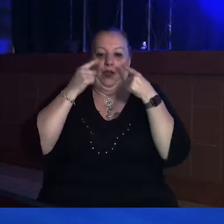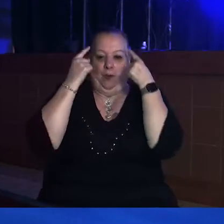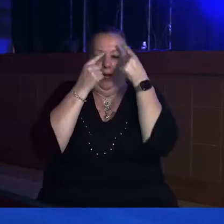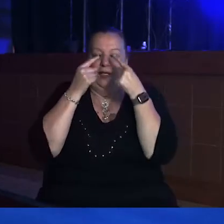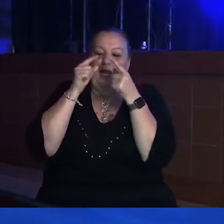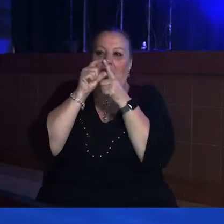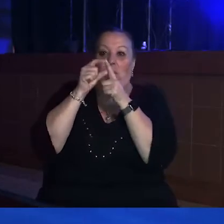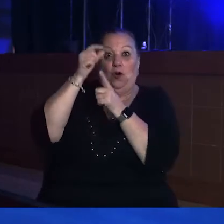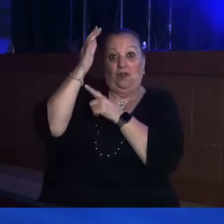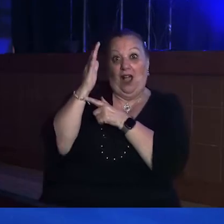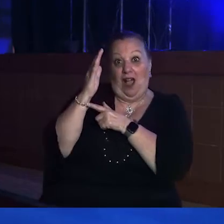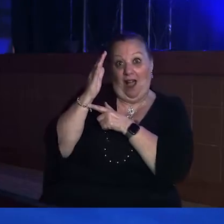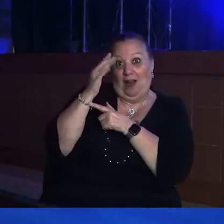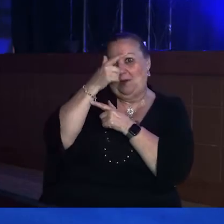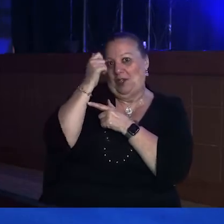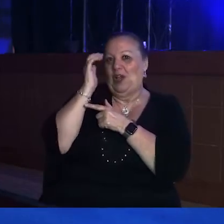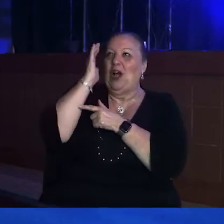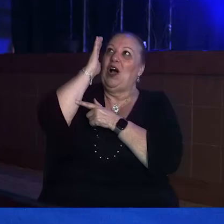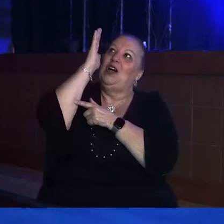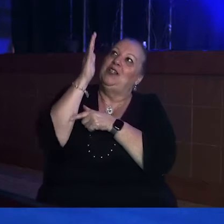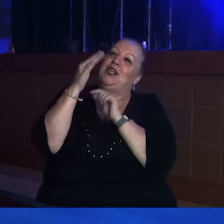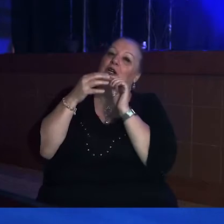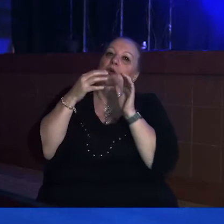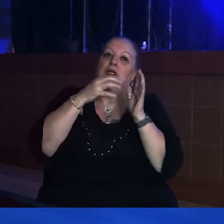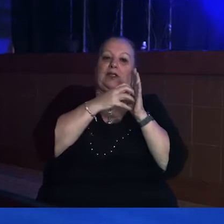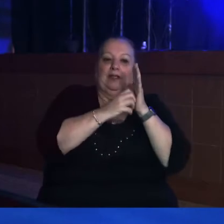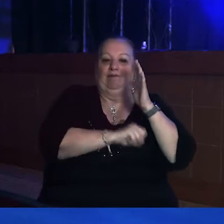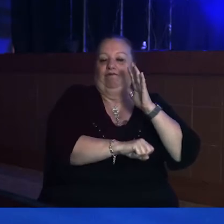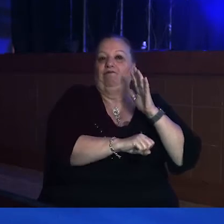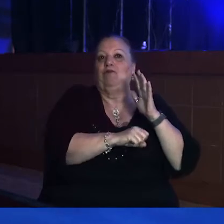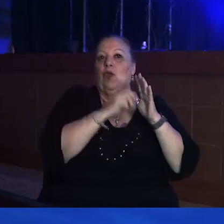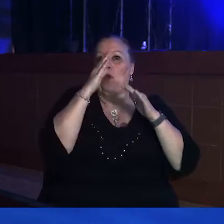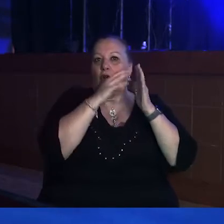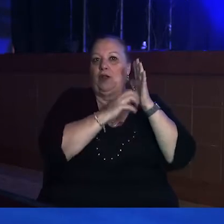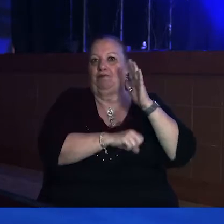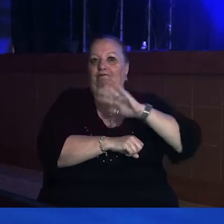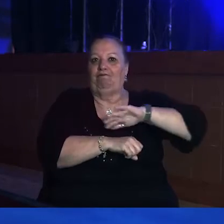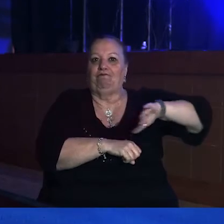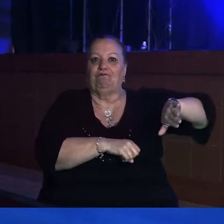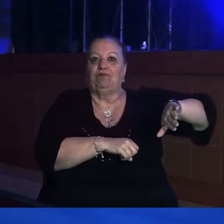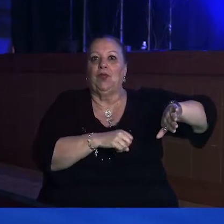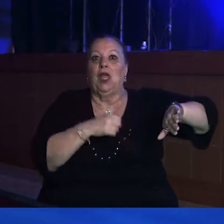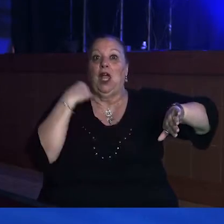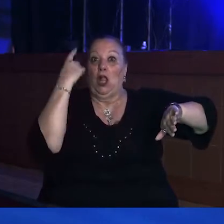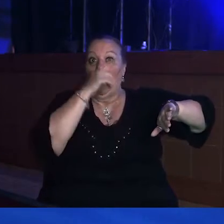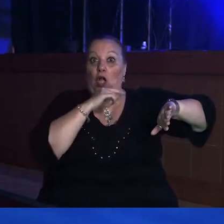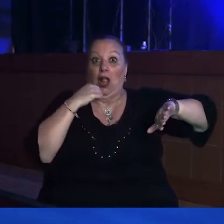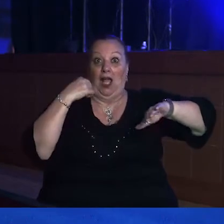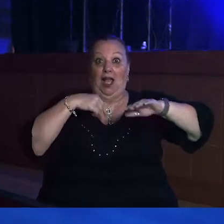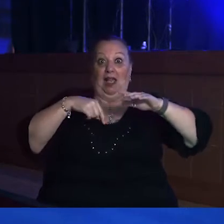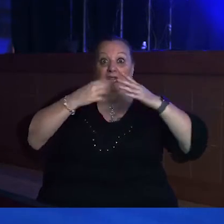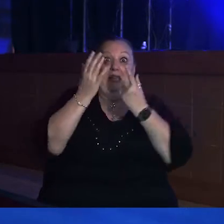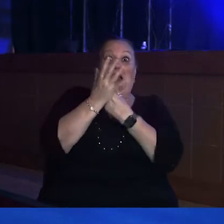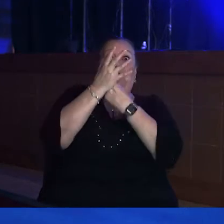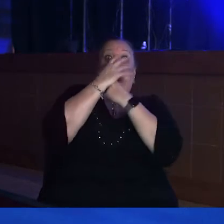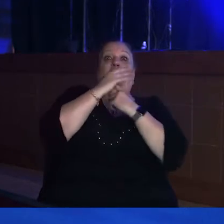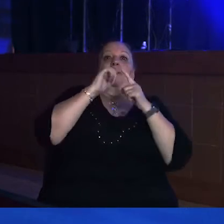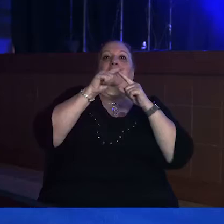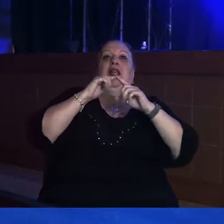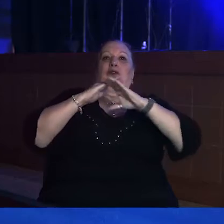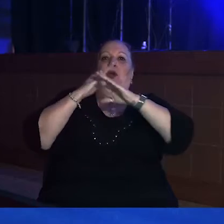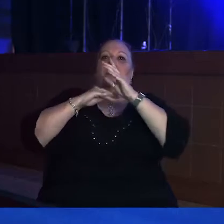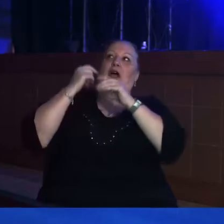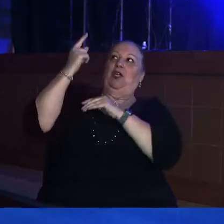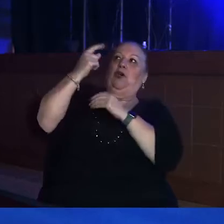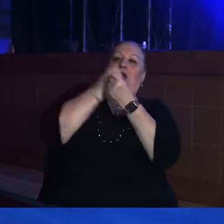God, because it will displace the worry. It may look like I'm surrounded, but I'm surrounded by you. I love that song. I